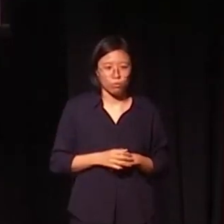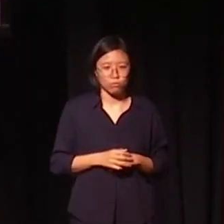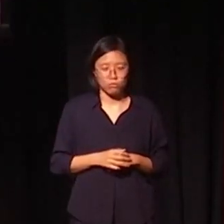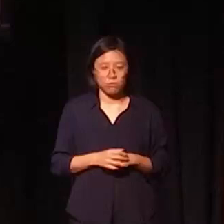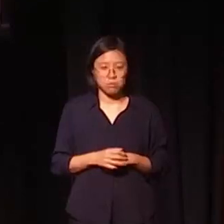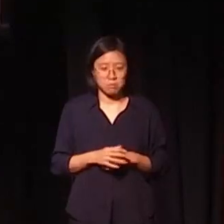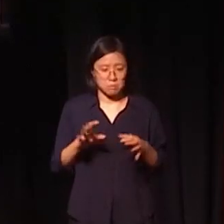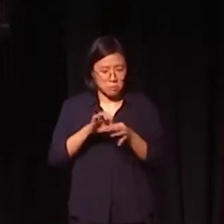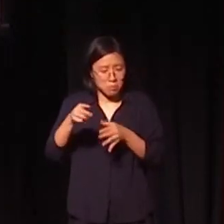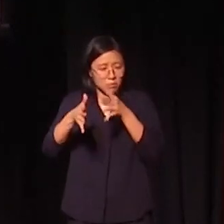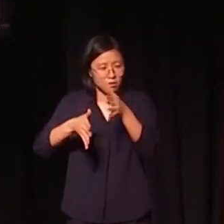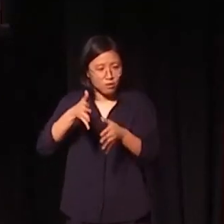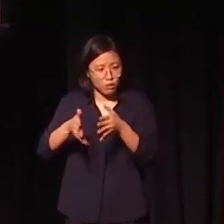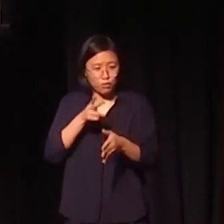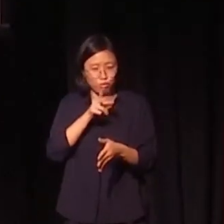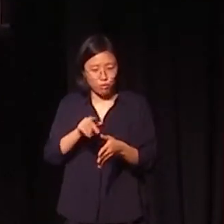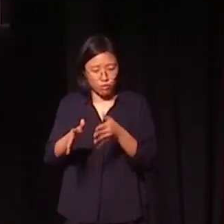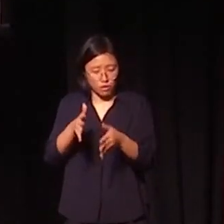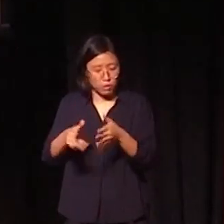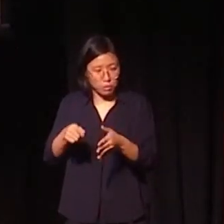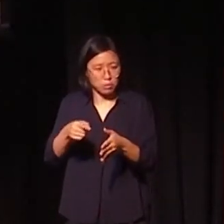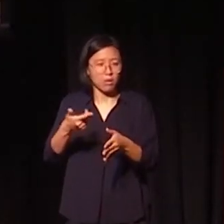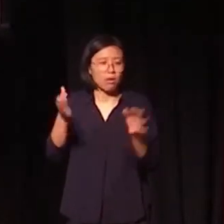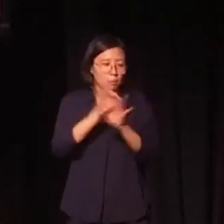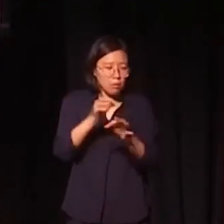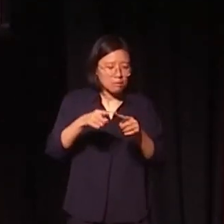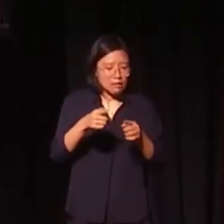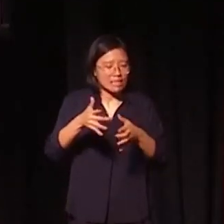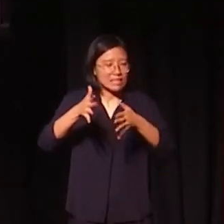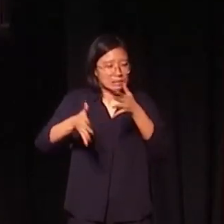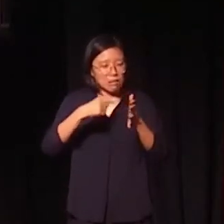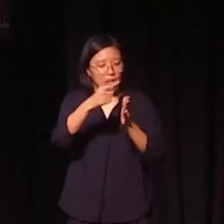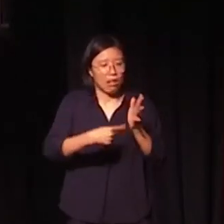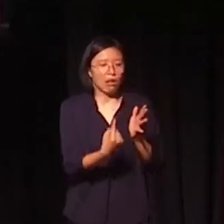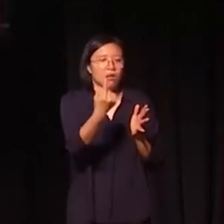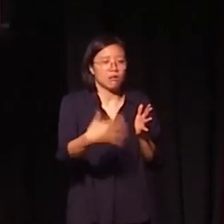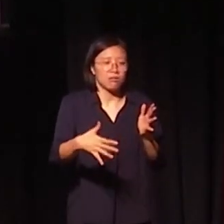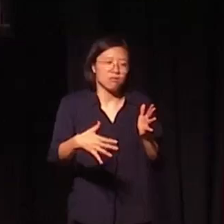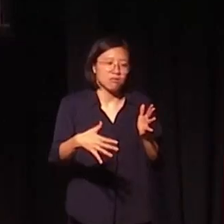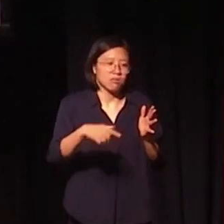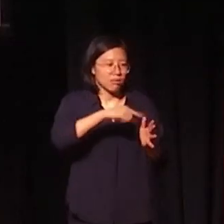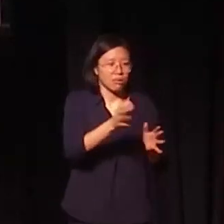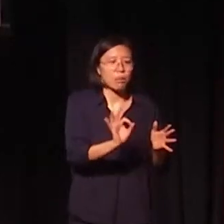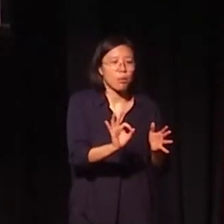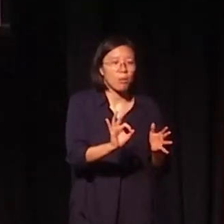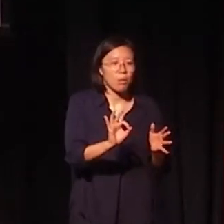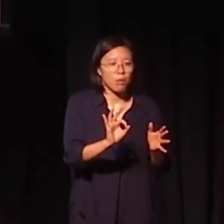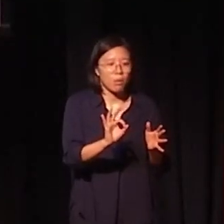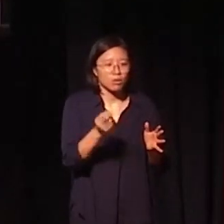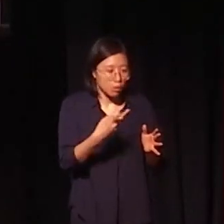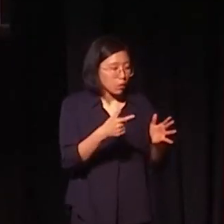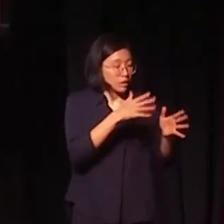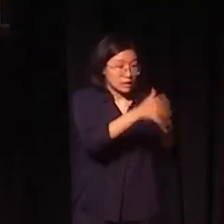So many people think that they're just words on the hand, that signs correspond directly with words